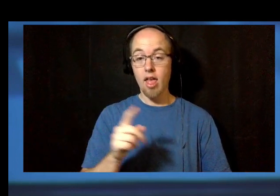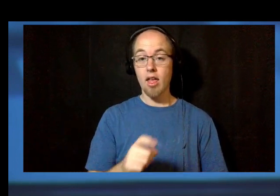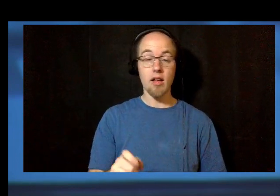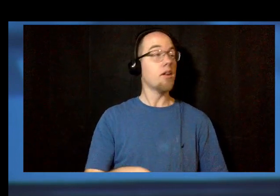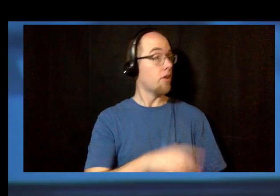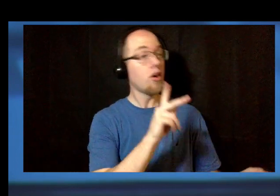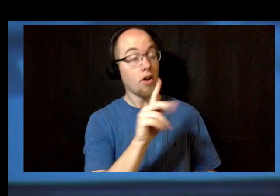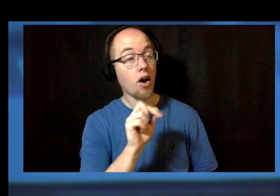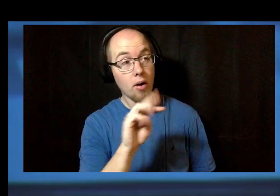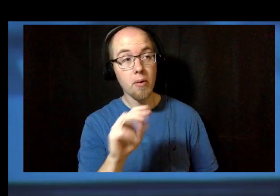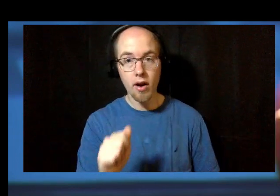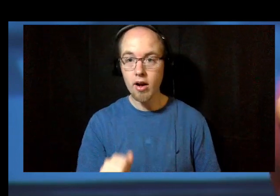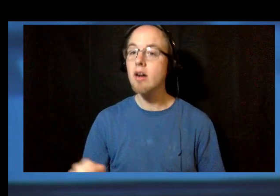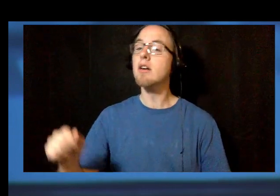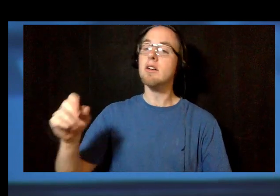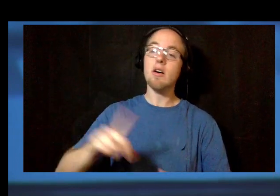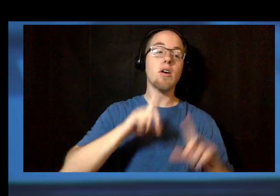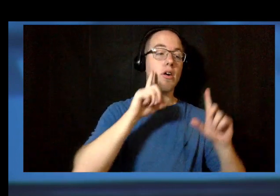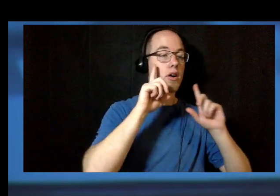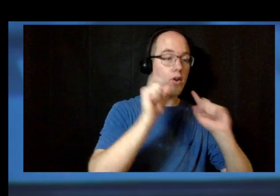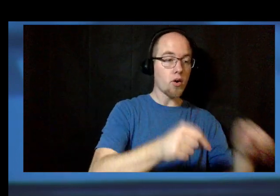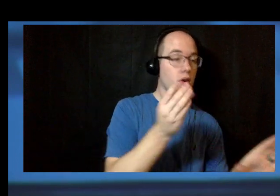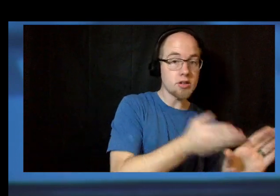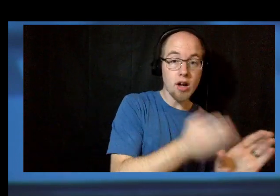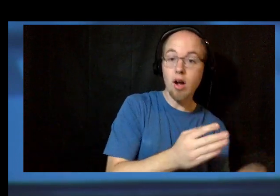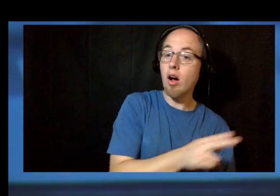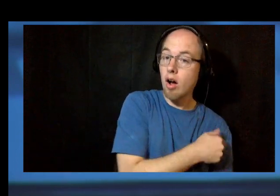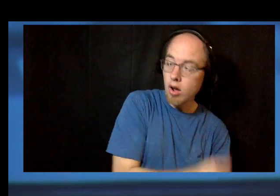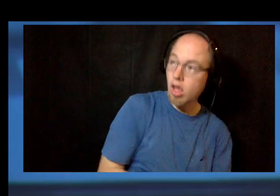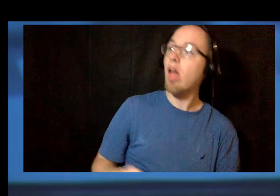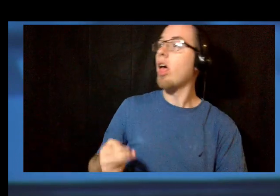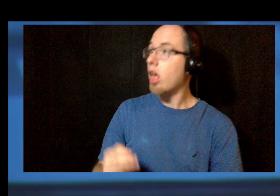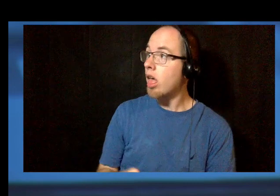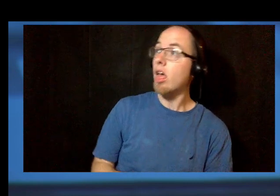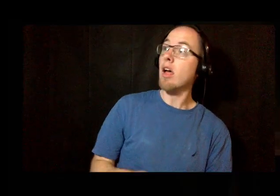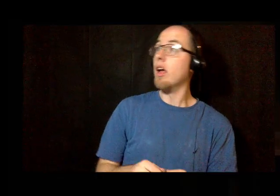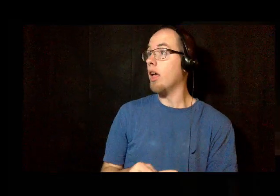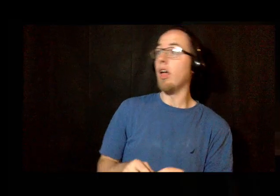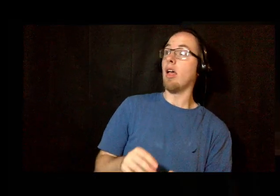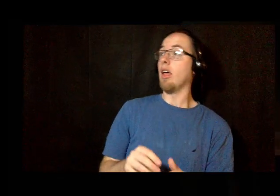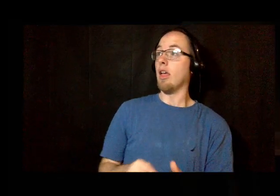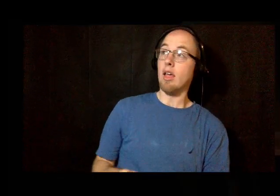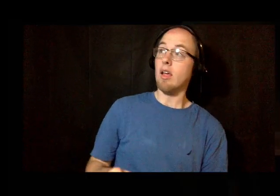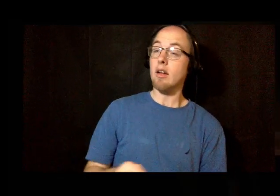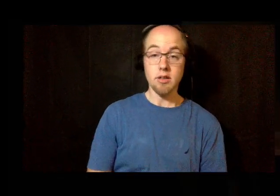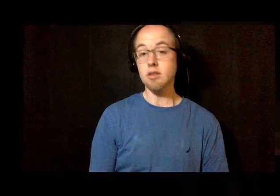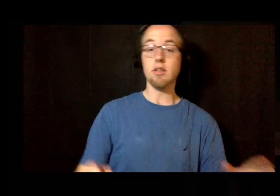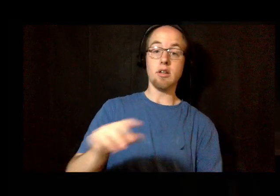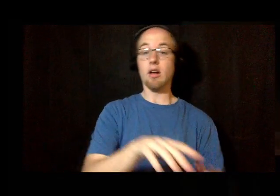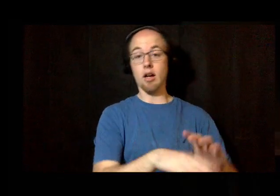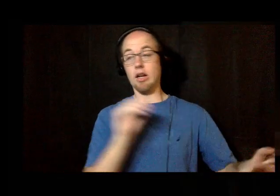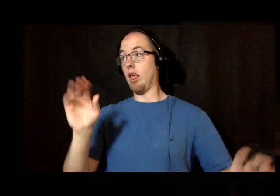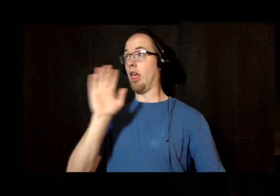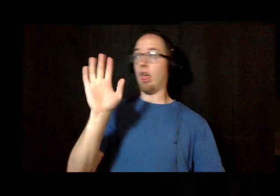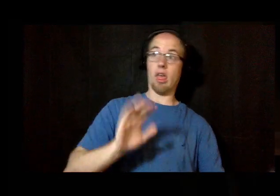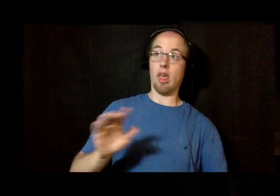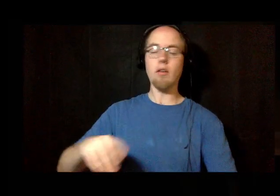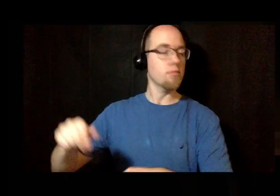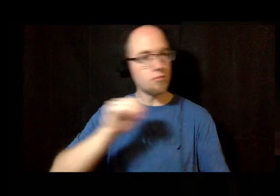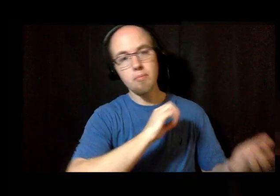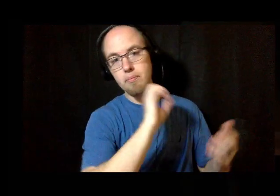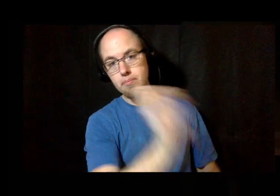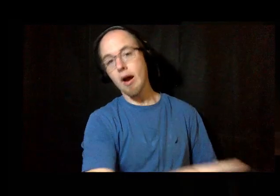much electroconvulsive therapy and came out all fucked up, started hinting at suicide, so immediately got recommitted, received another couple of months' worth